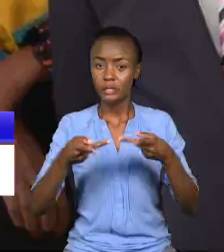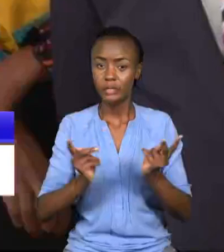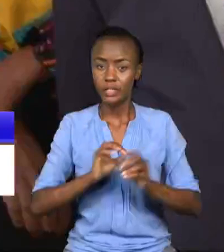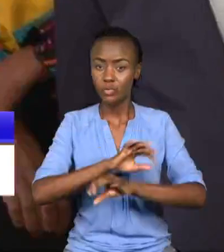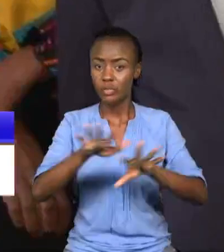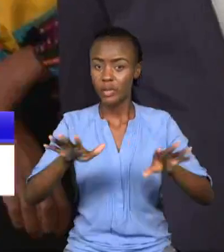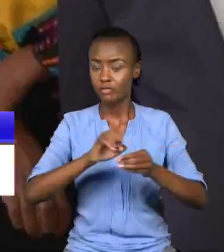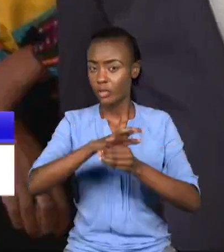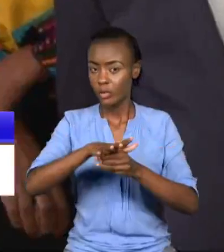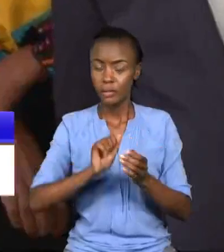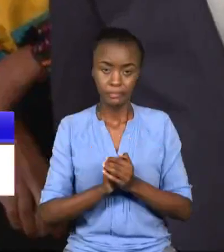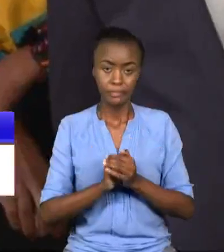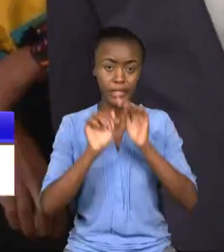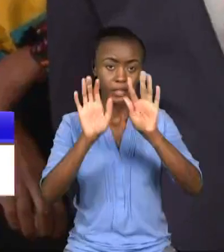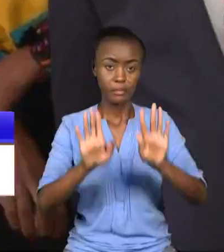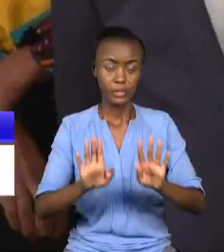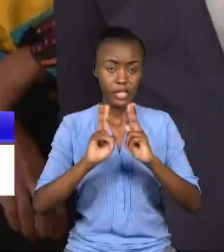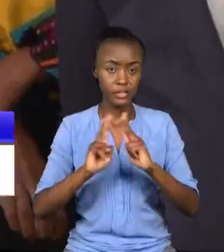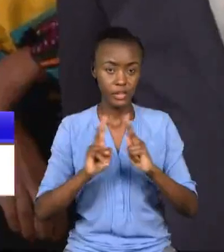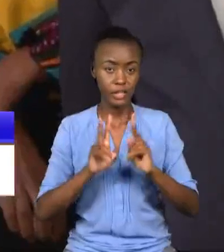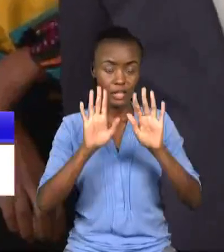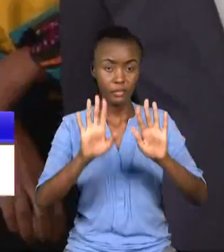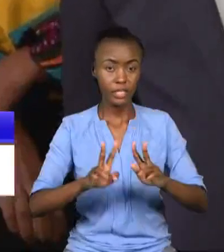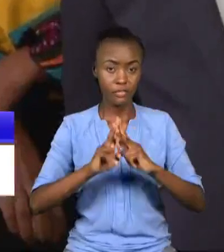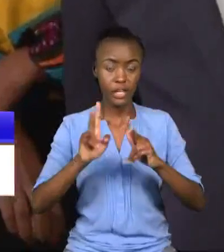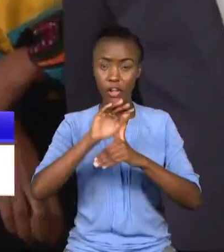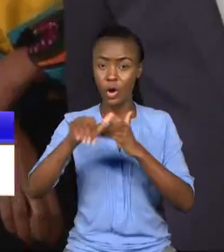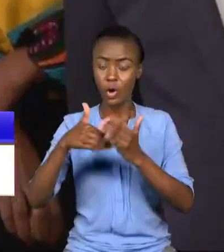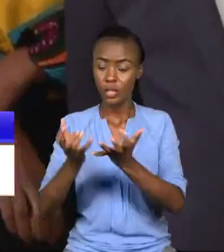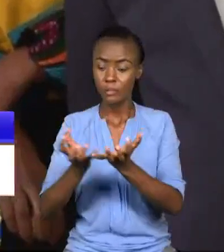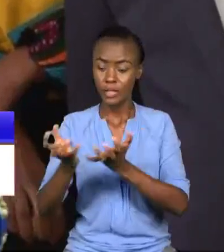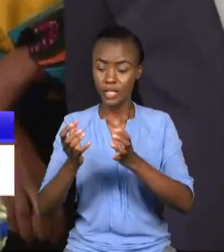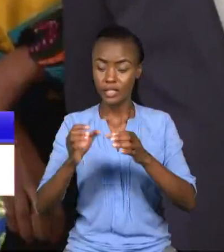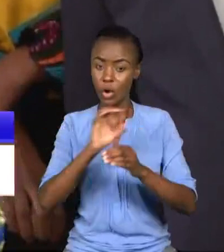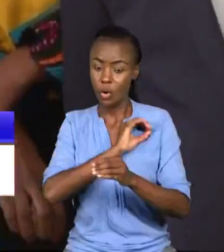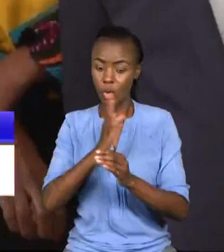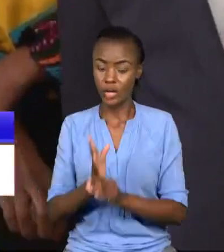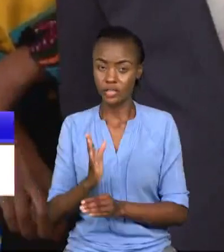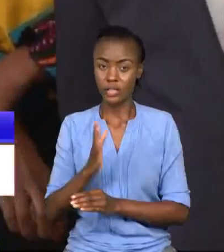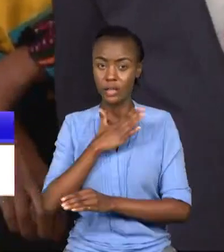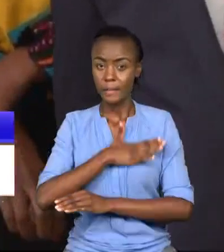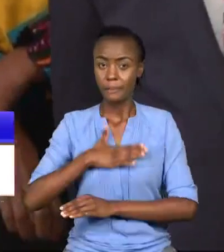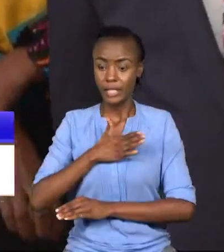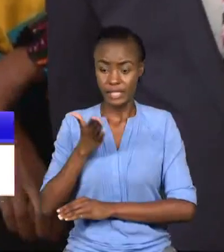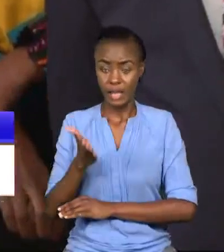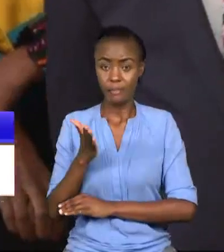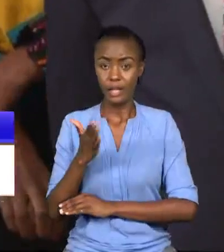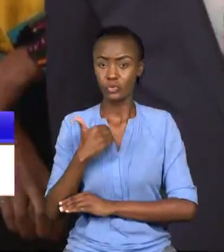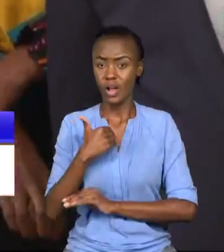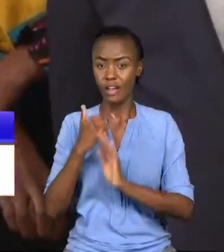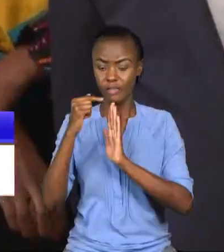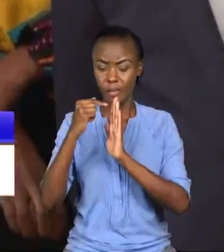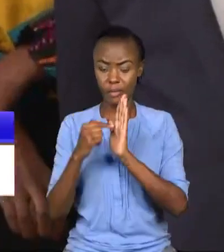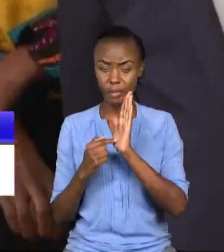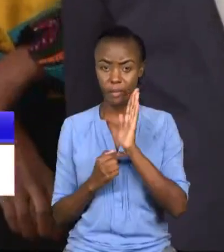coronavirus. It is the need for business owners to put in place measures to ensure